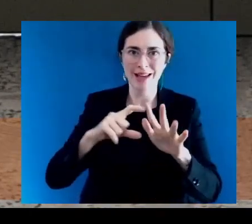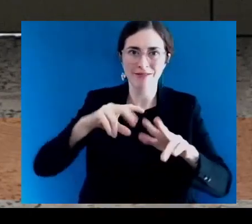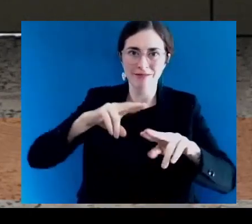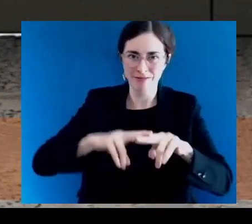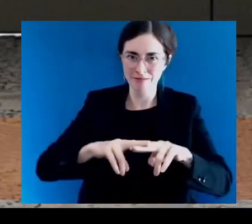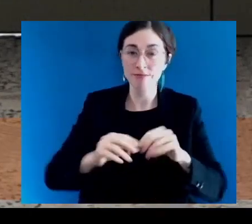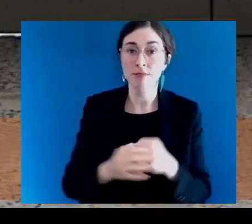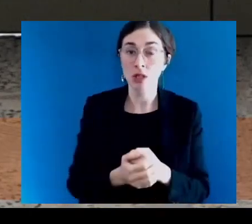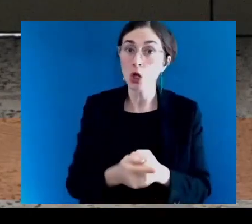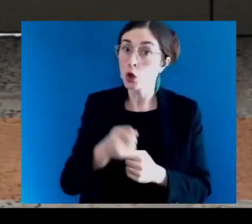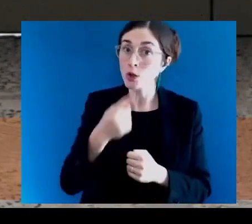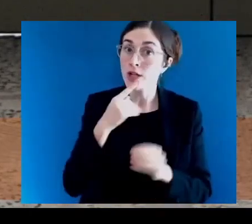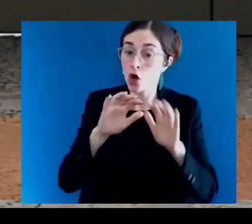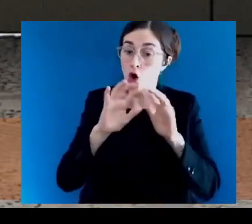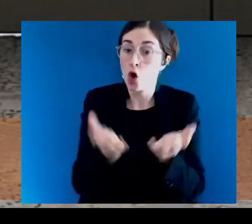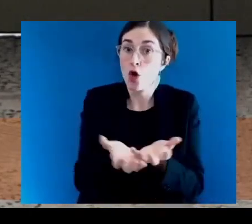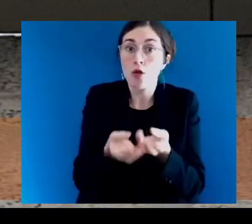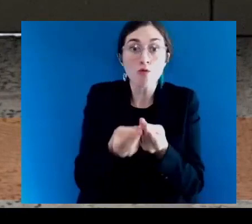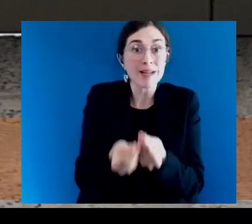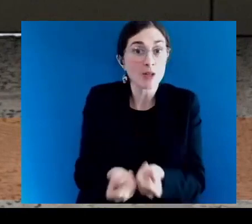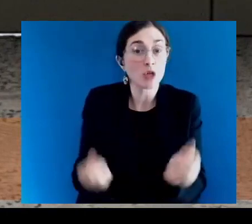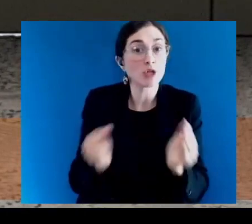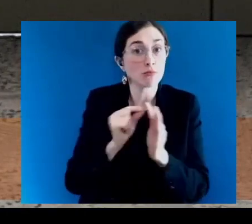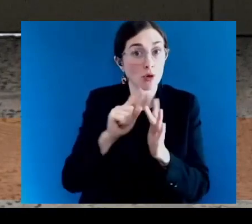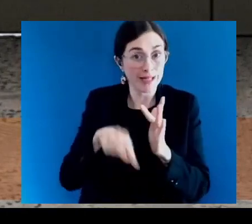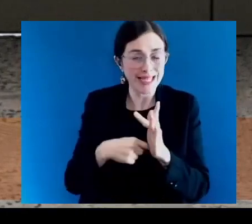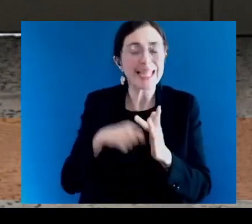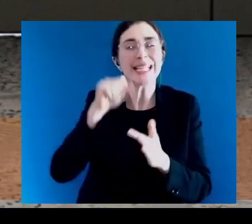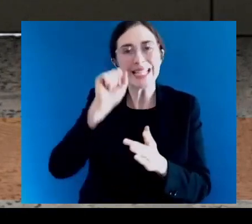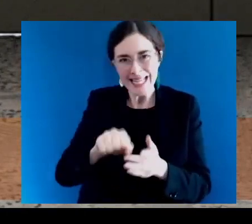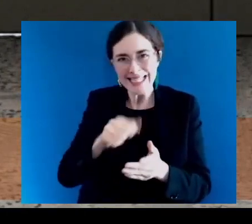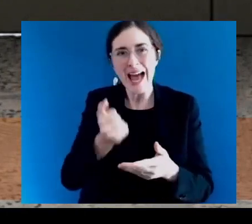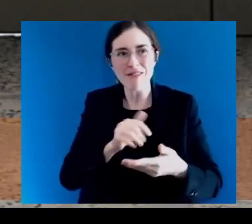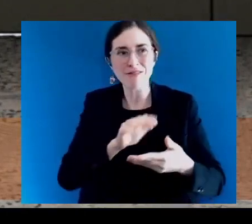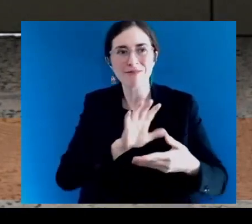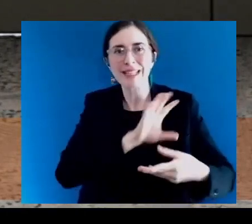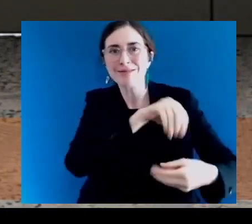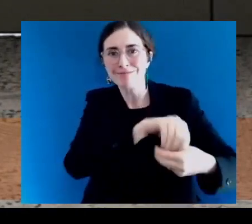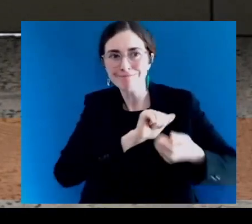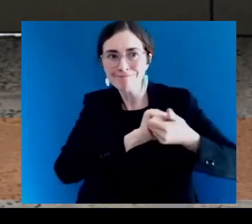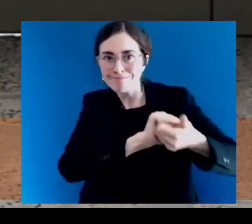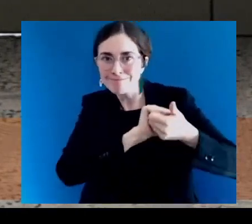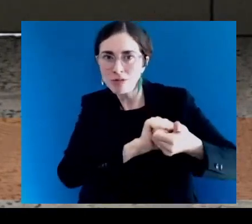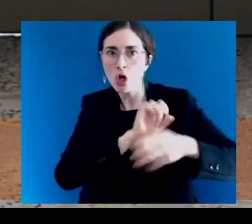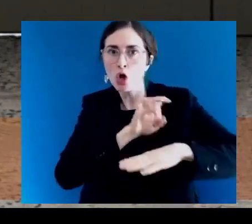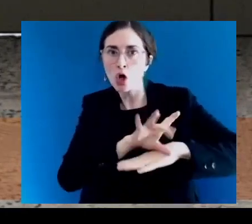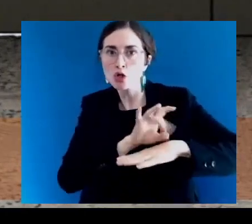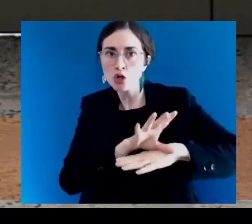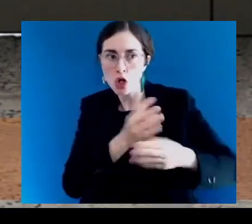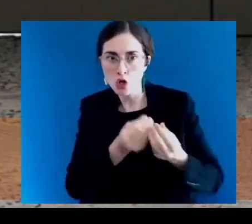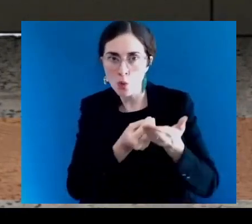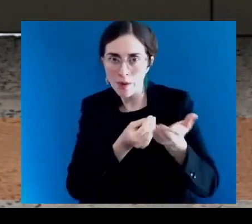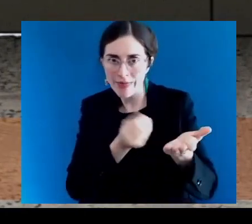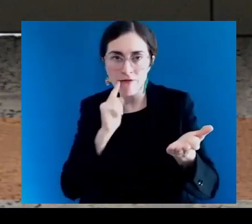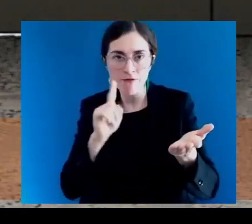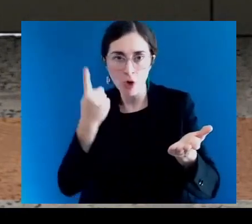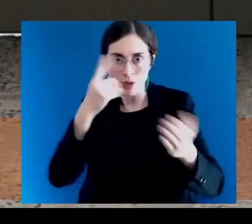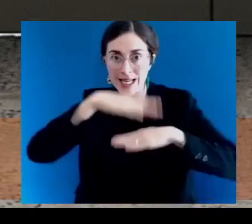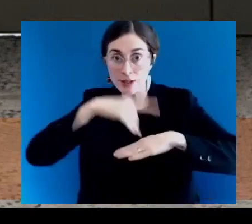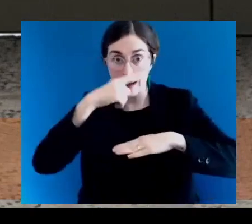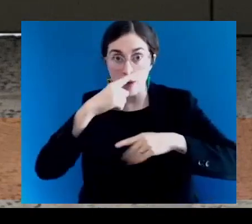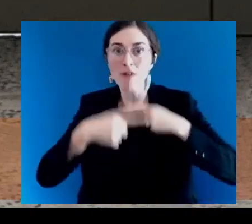resources projects do include engagement and consultation as part of project planning, correct? That's